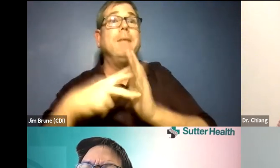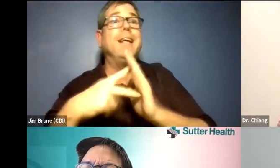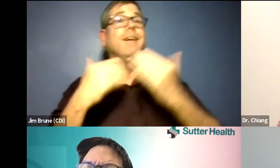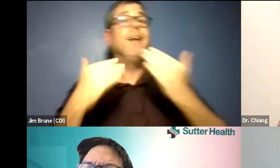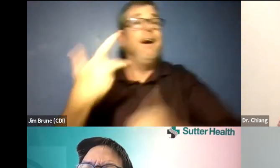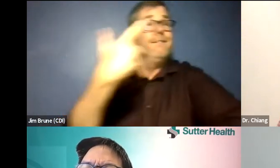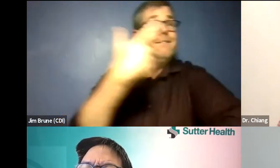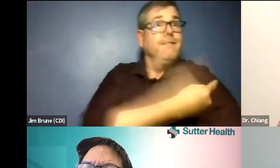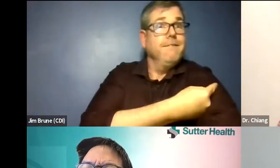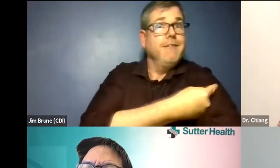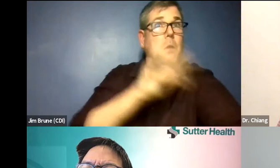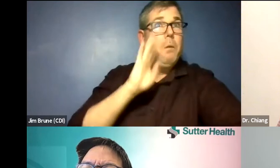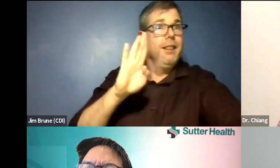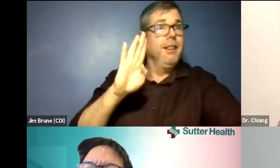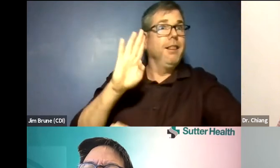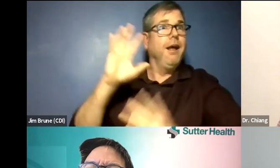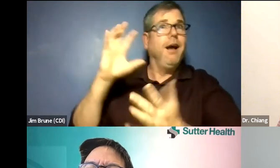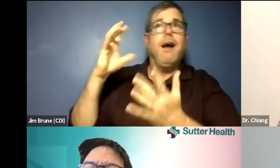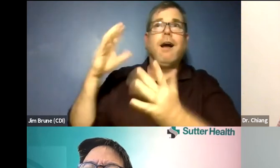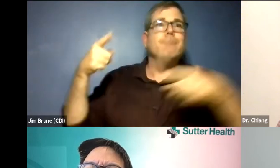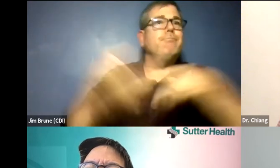Yeah, that's great, Ed. And I'll just add that